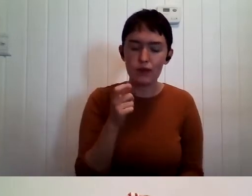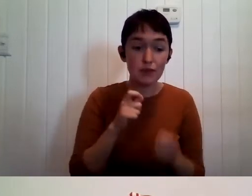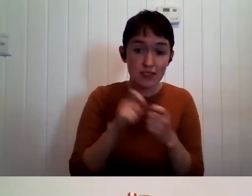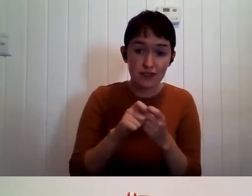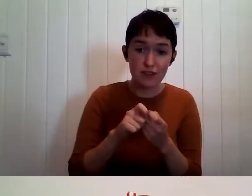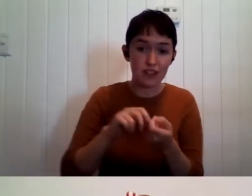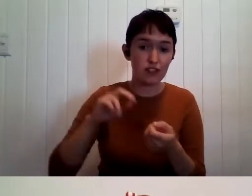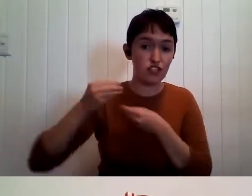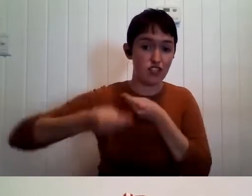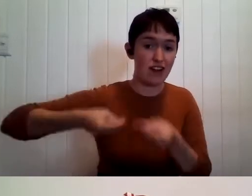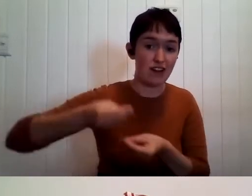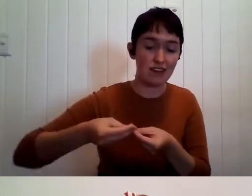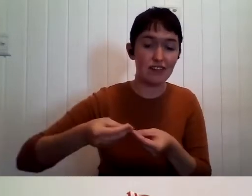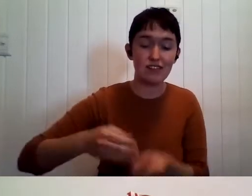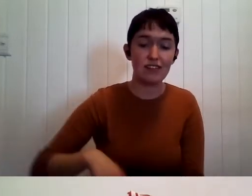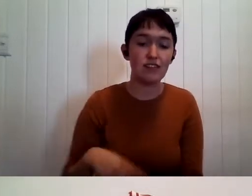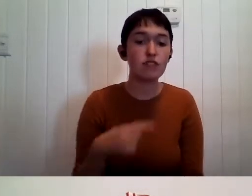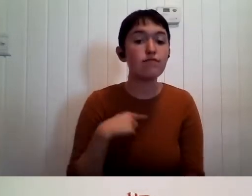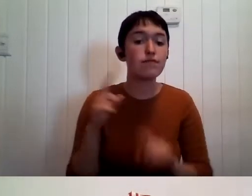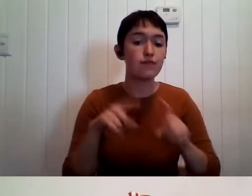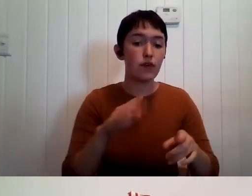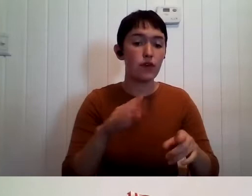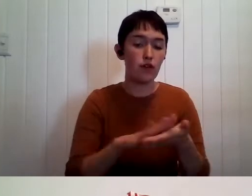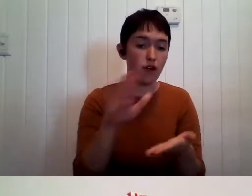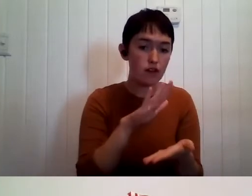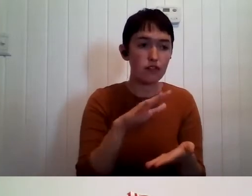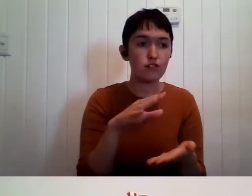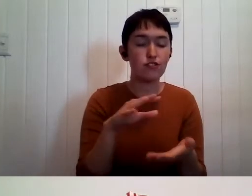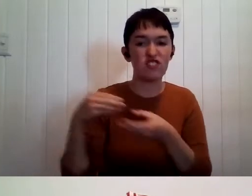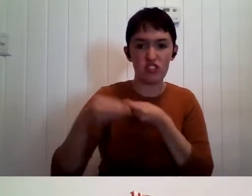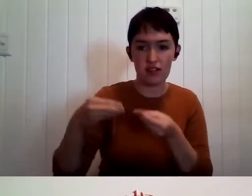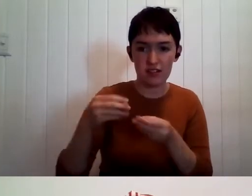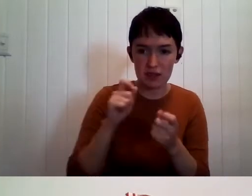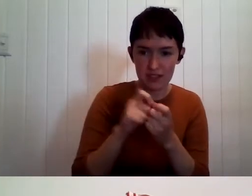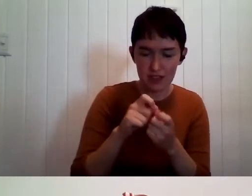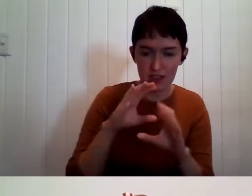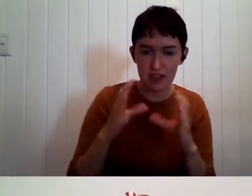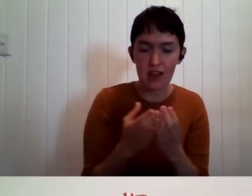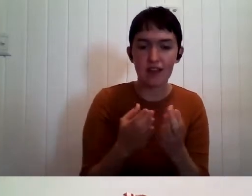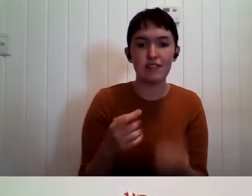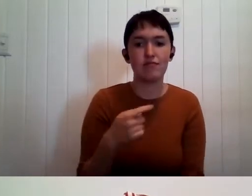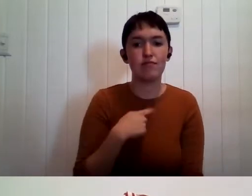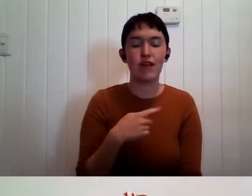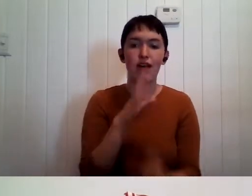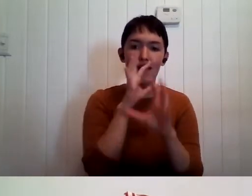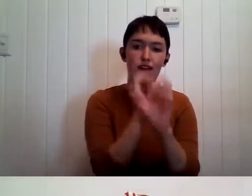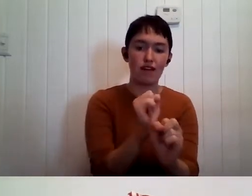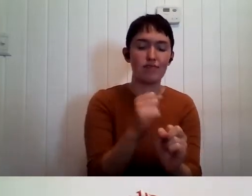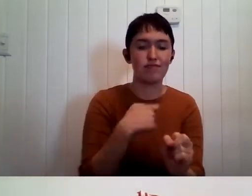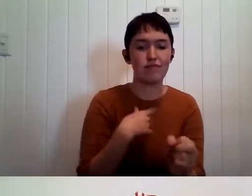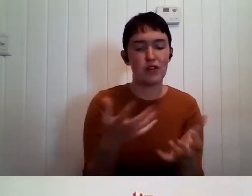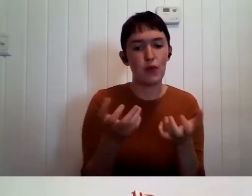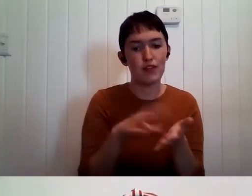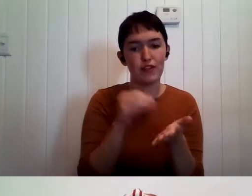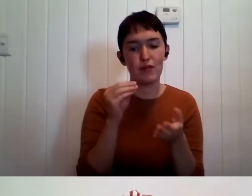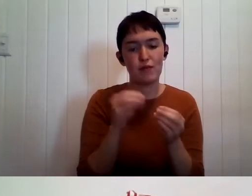once I went to college and took a genetics specific class, I just wanted to learn more and more and start working on it. So it was